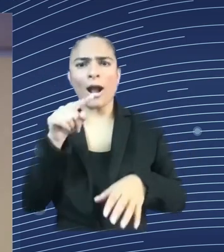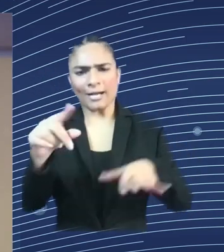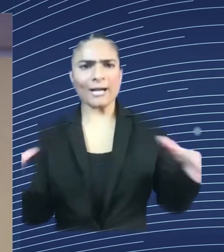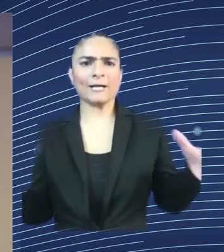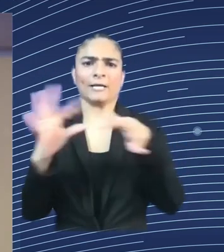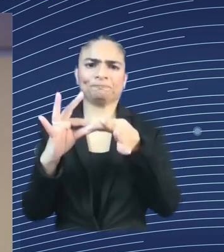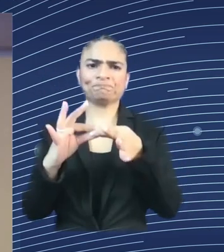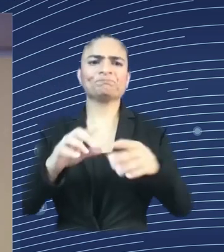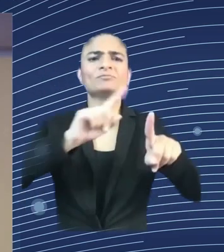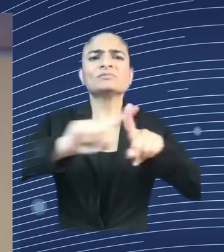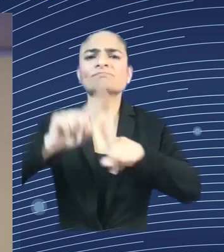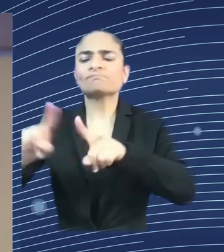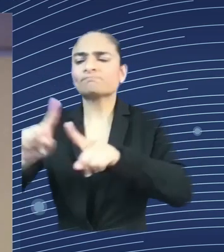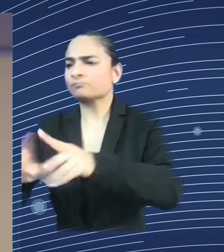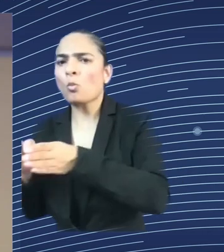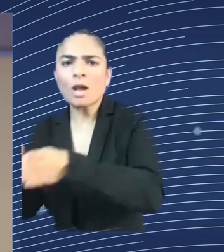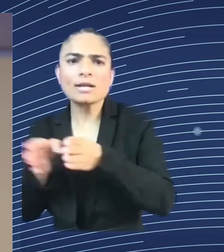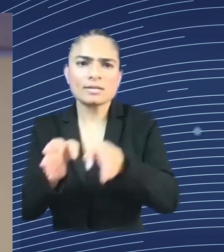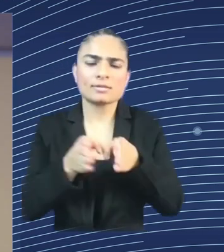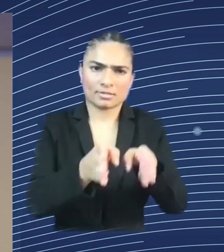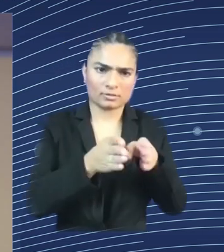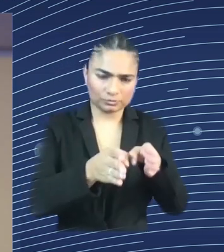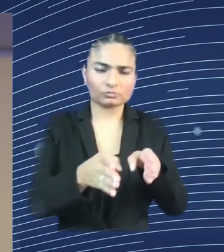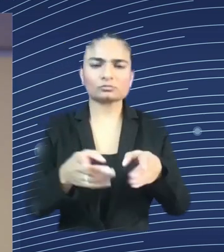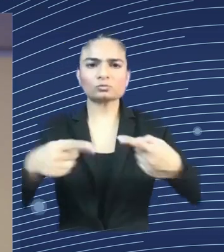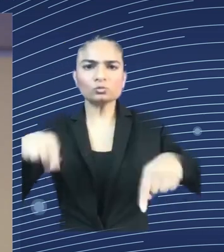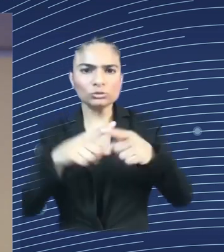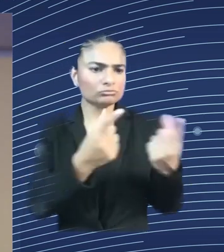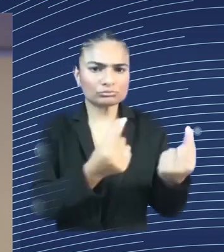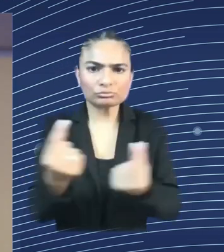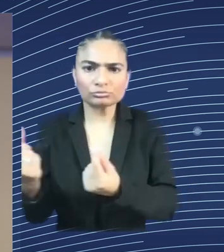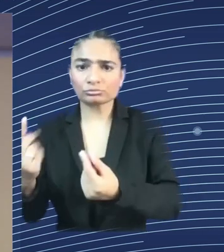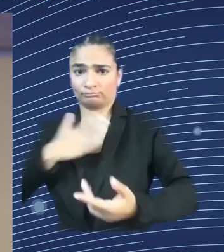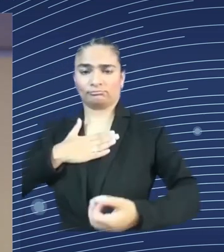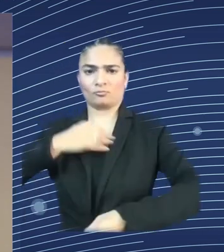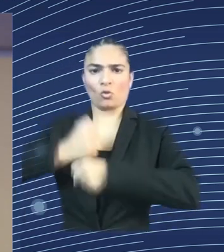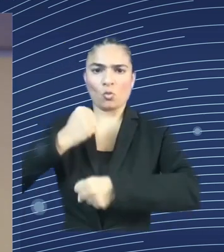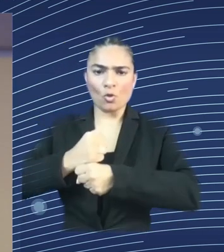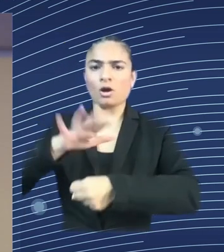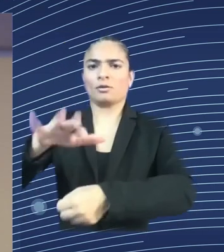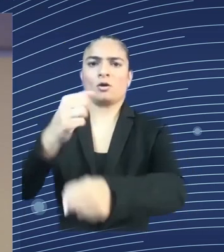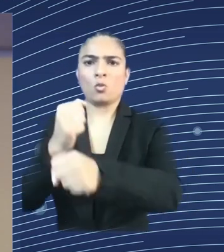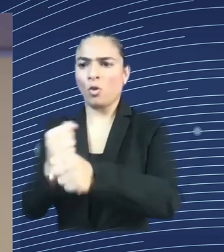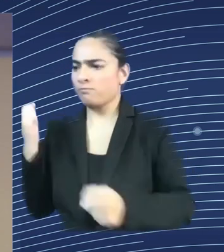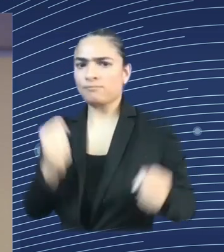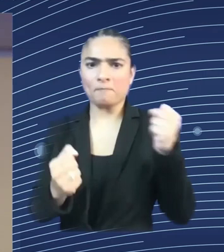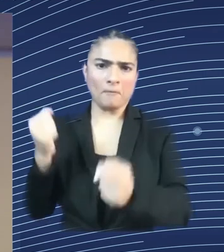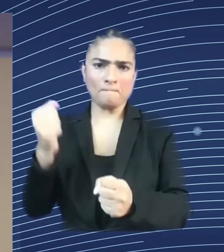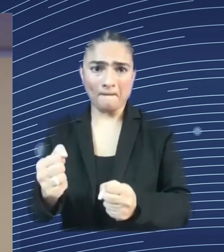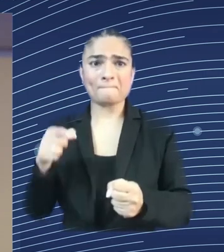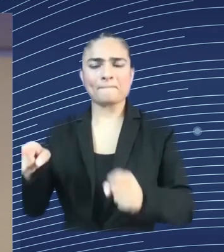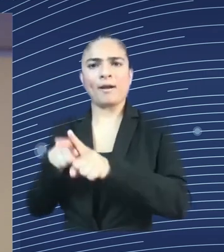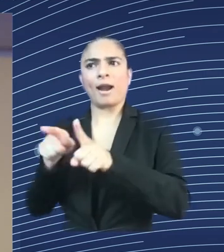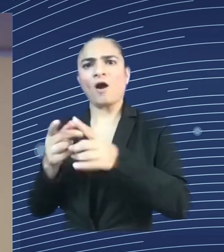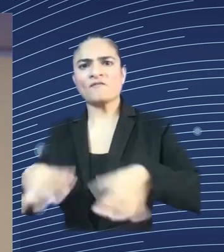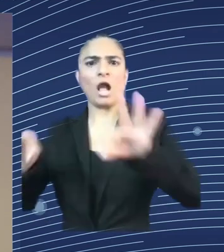Okay. Added value can be showed in the interest of the public services, but also the citizens and the employers.